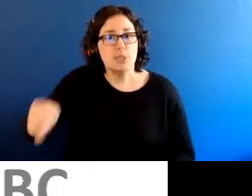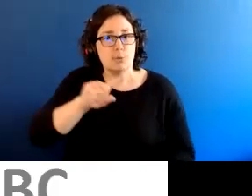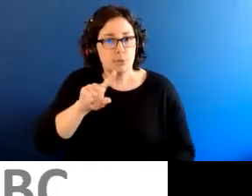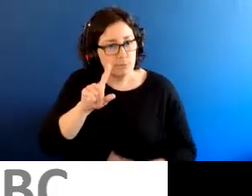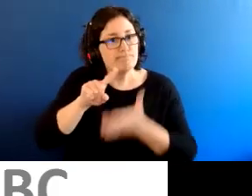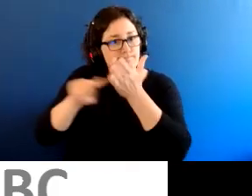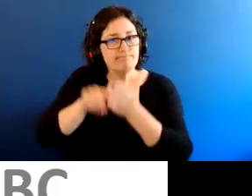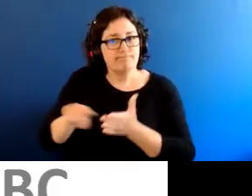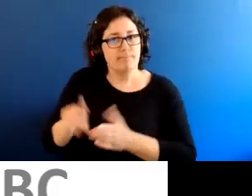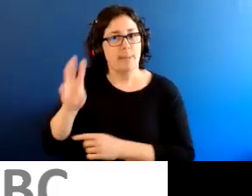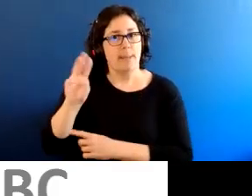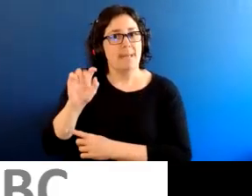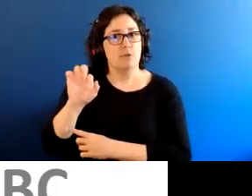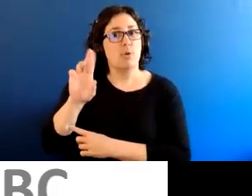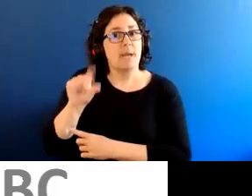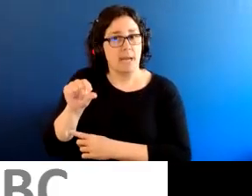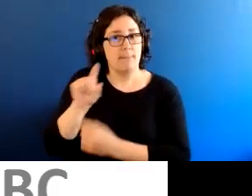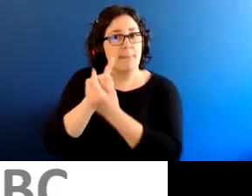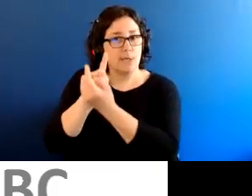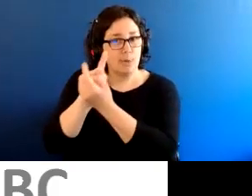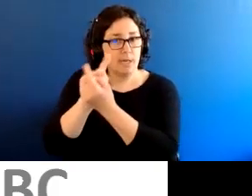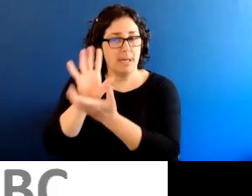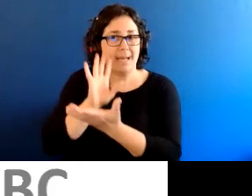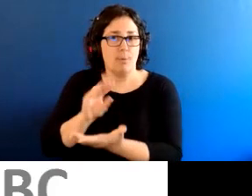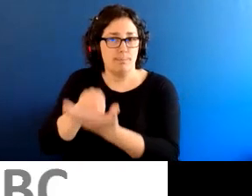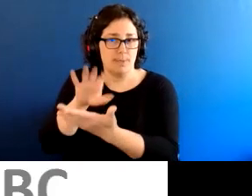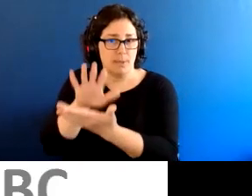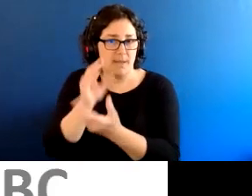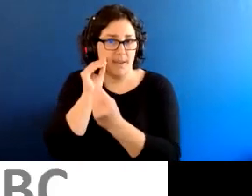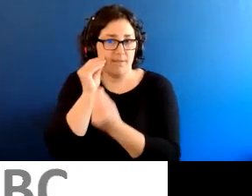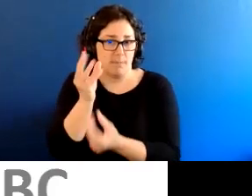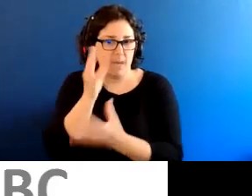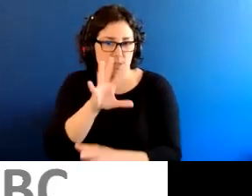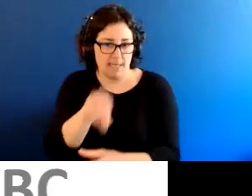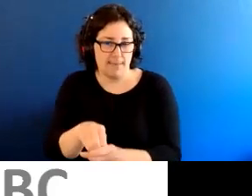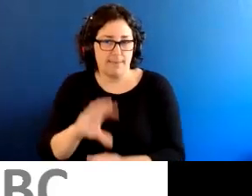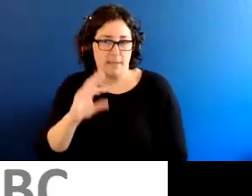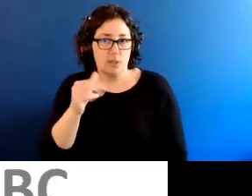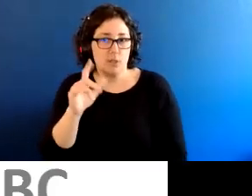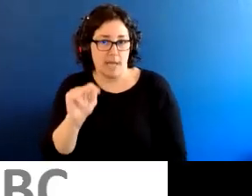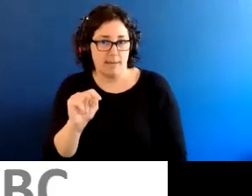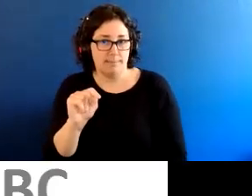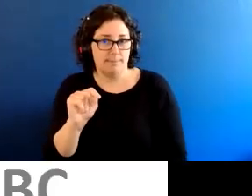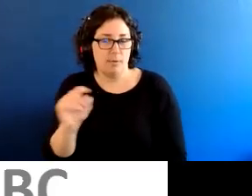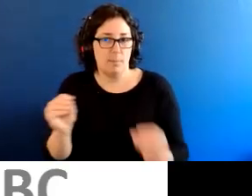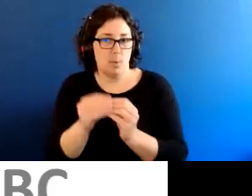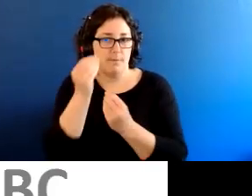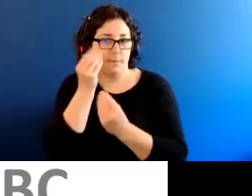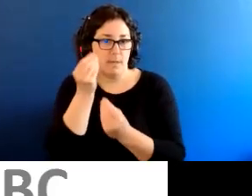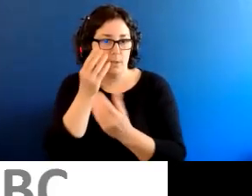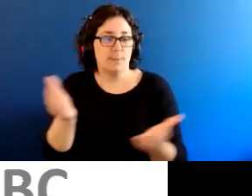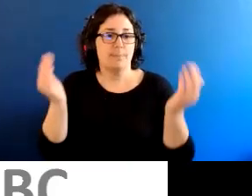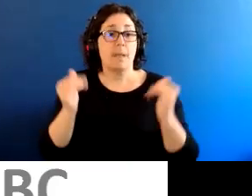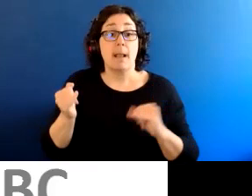about our mentoring program. And again, I'll put my information in the chat so you can learn more about that. And